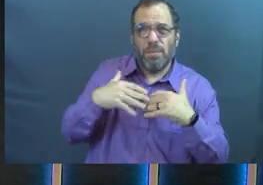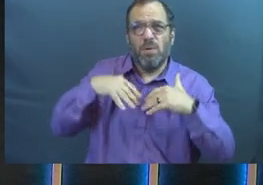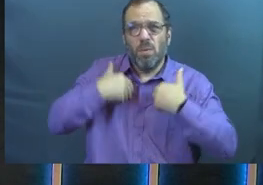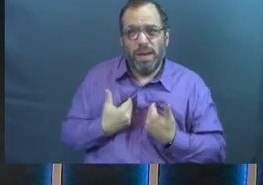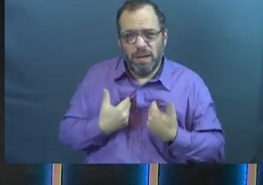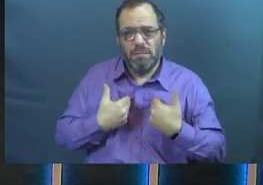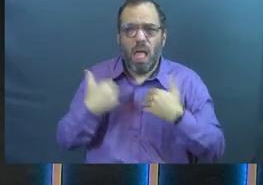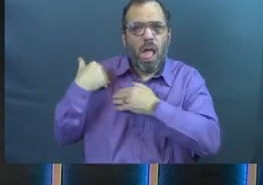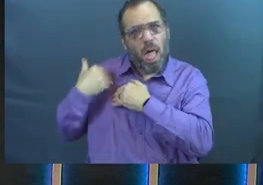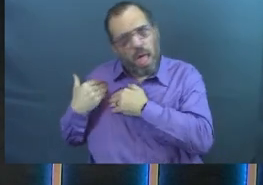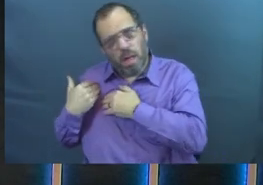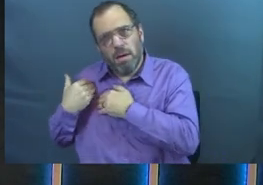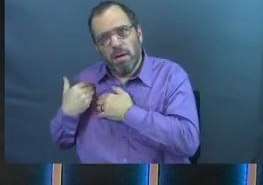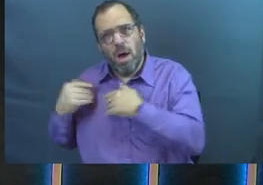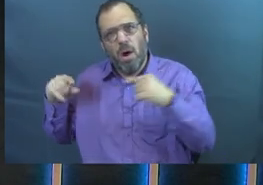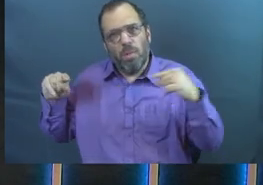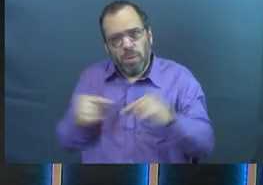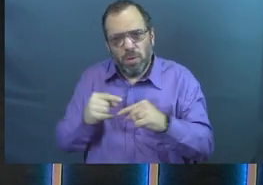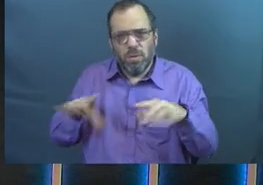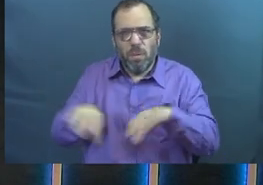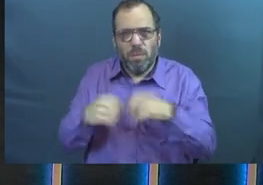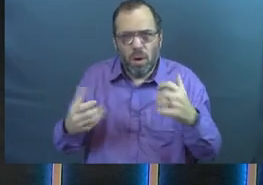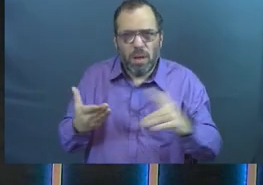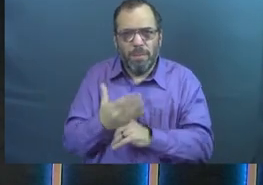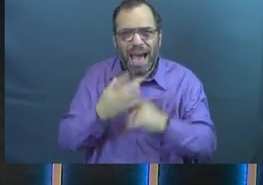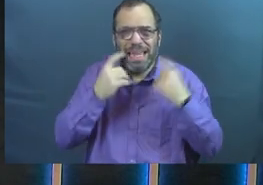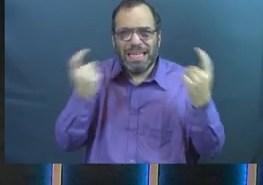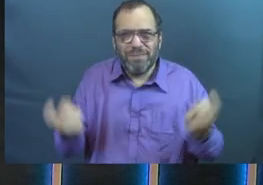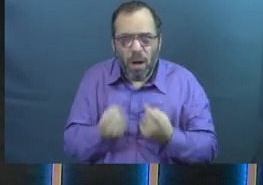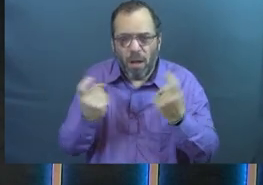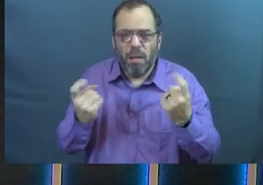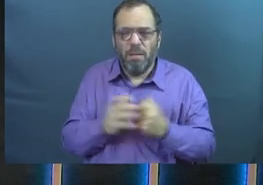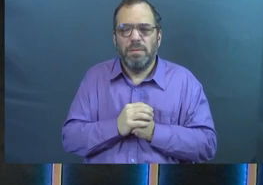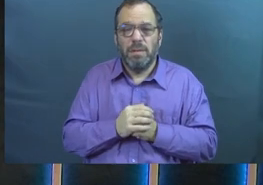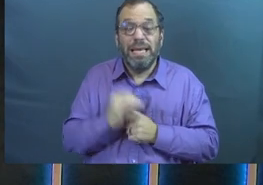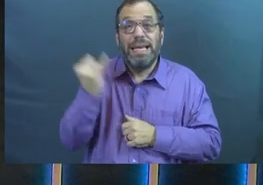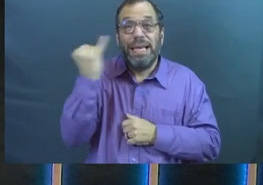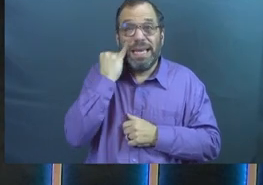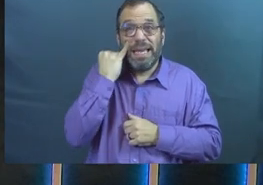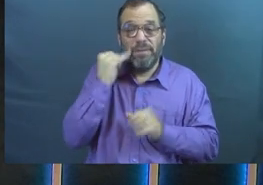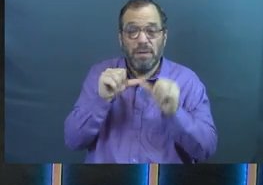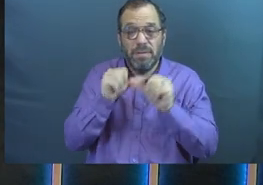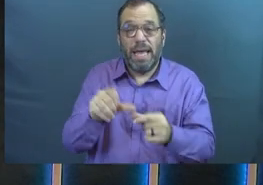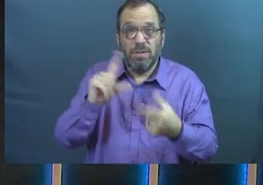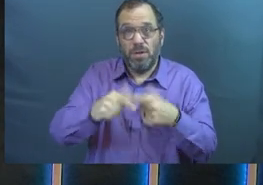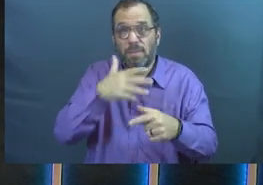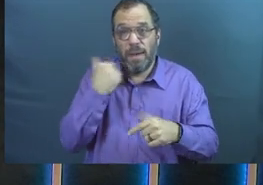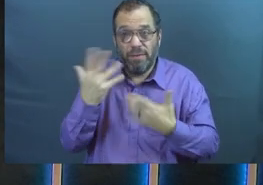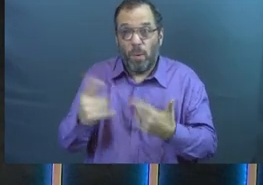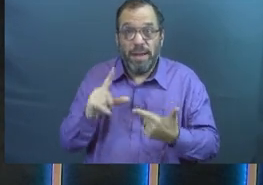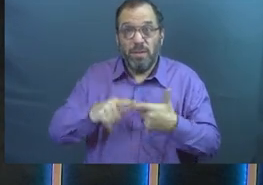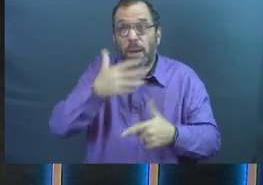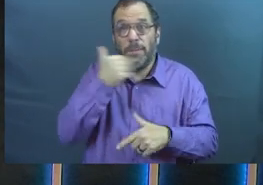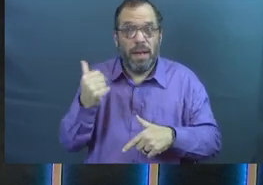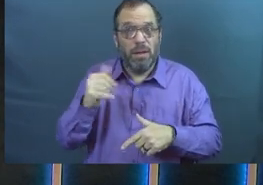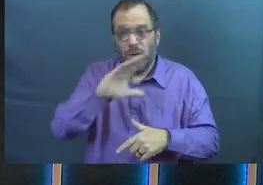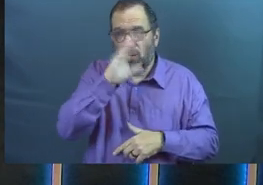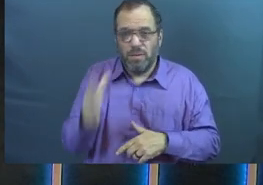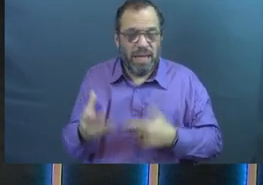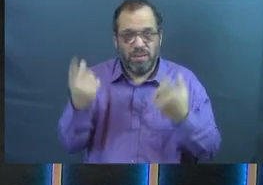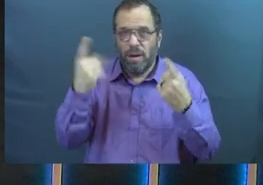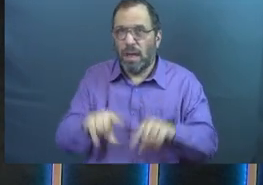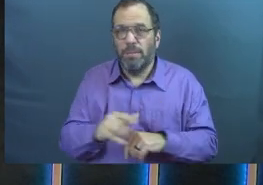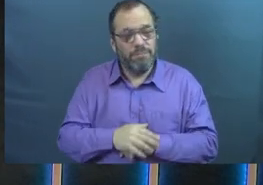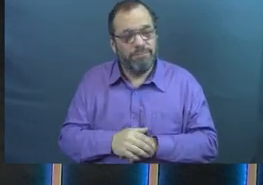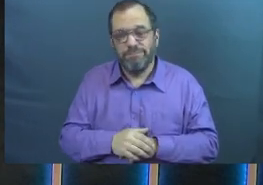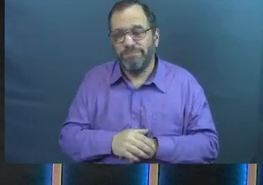weary, heavy laden, bruised and broken by the fall. If you tarry till you're better, if you wait till you're better, you will never come at